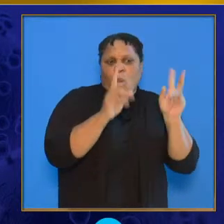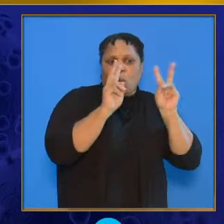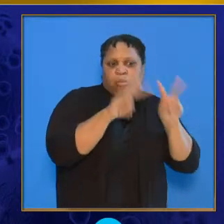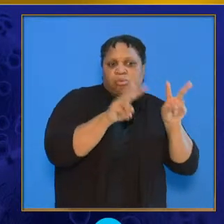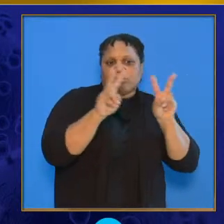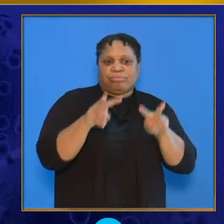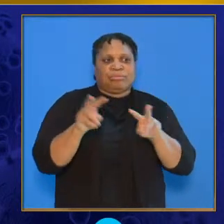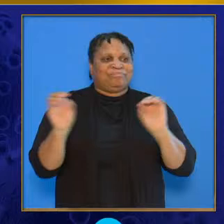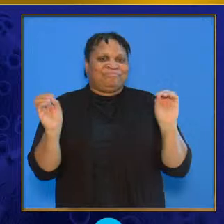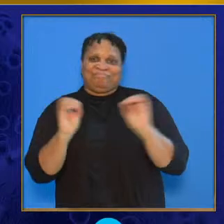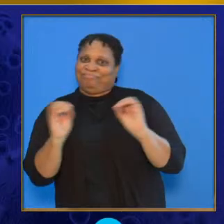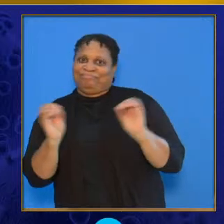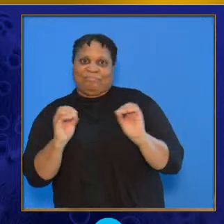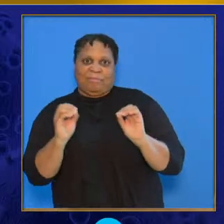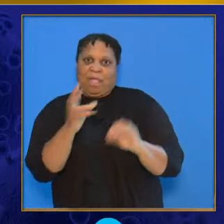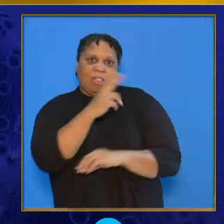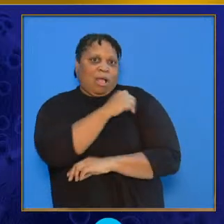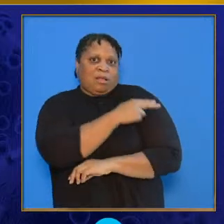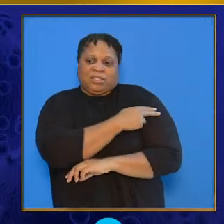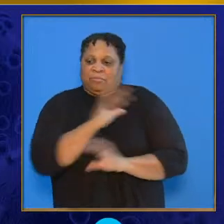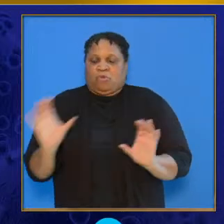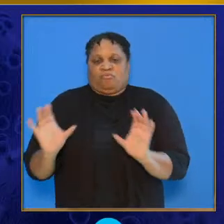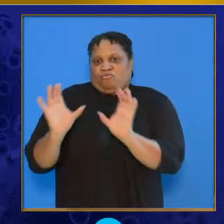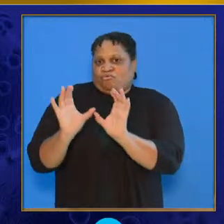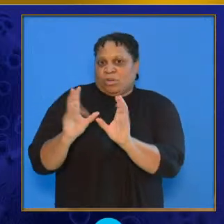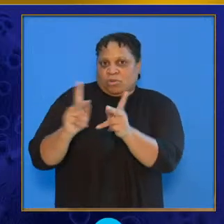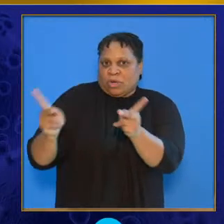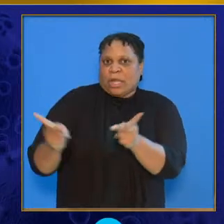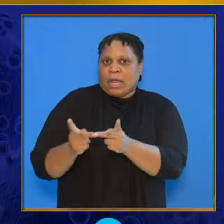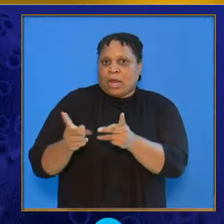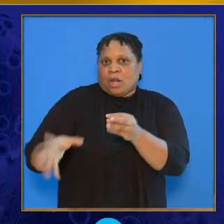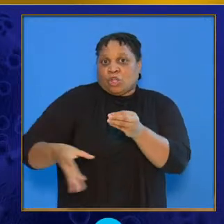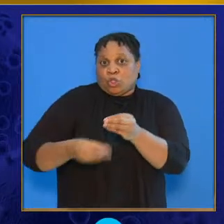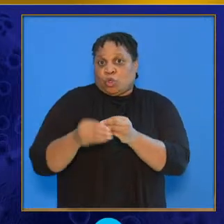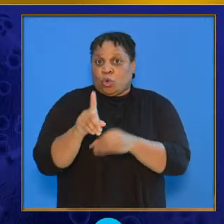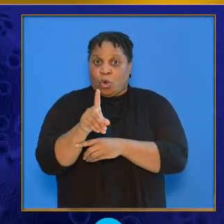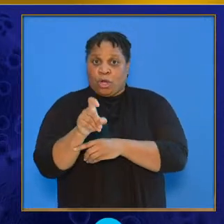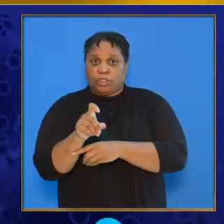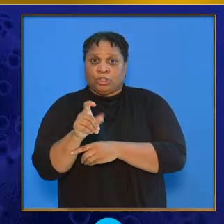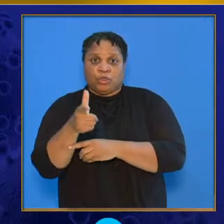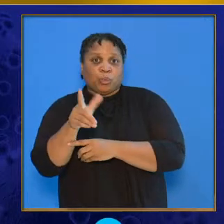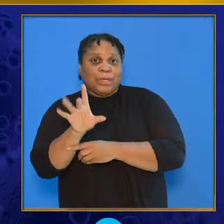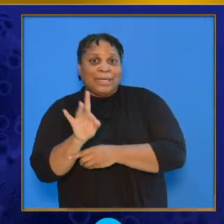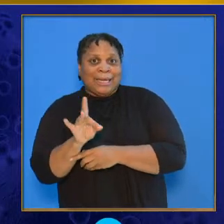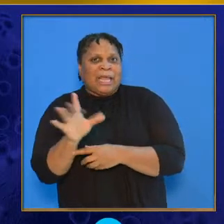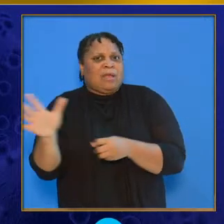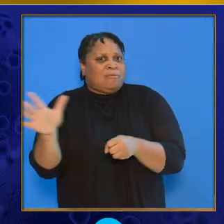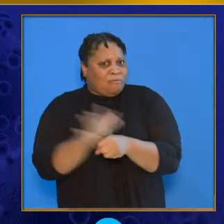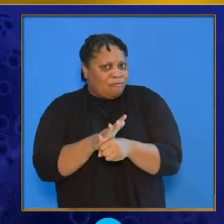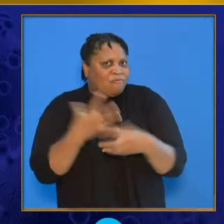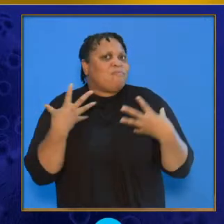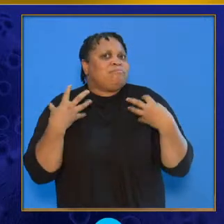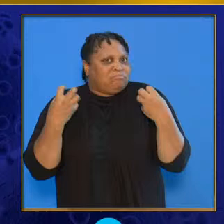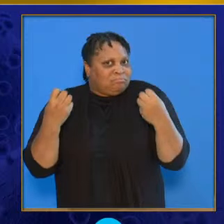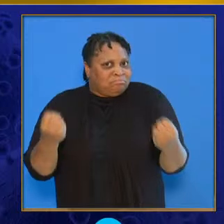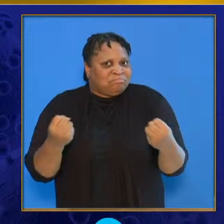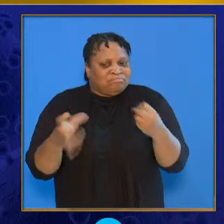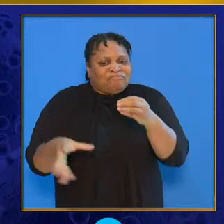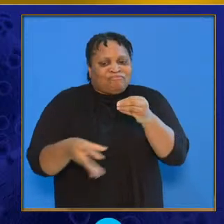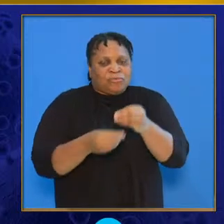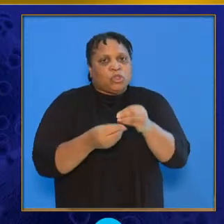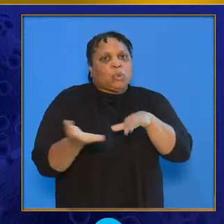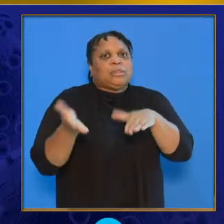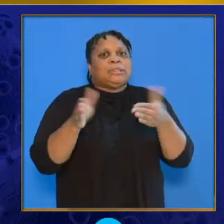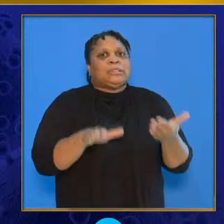and none are hospitalized or in critical care. A total of 128 have now fully recovered, and the total